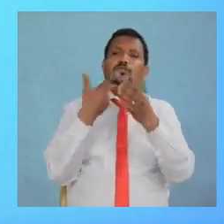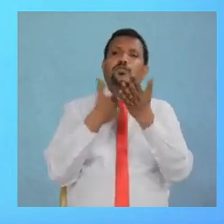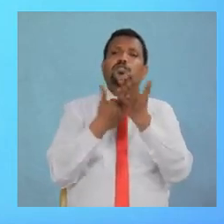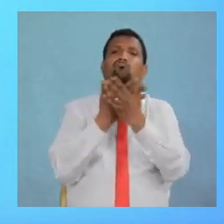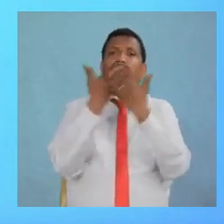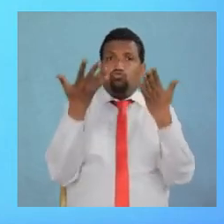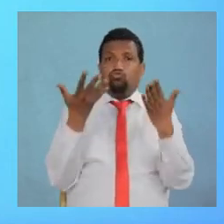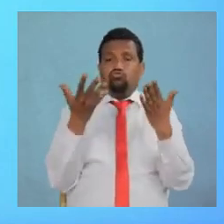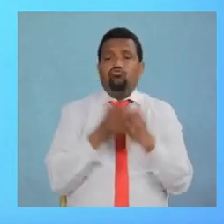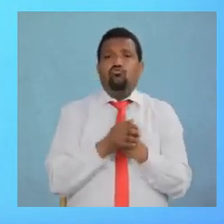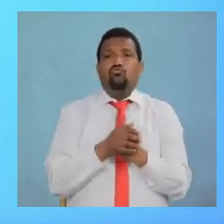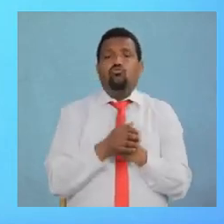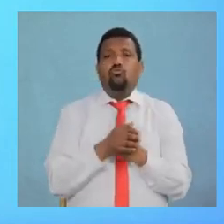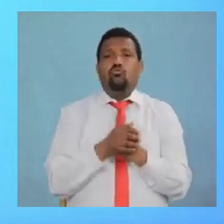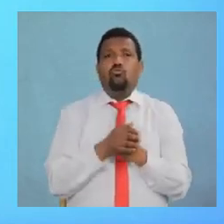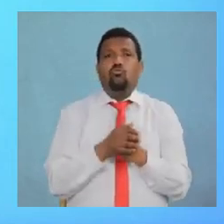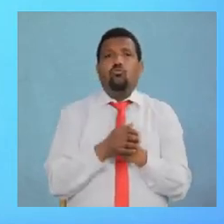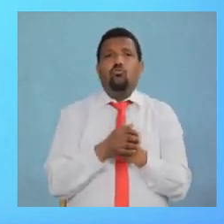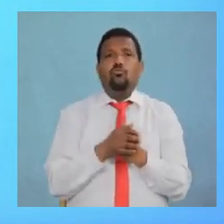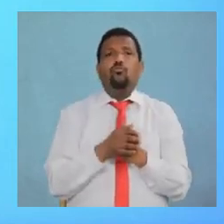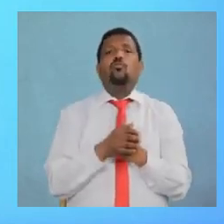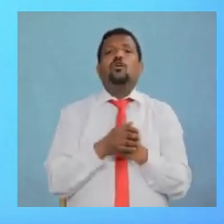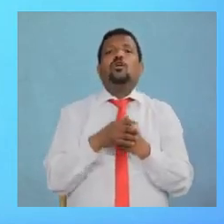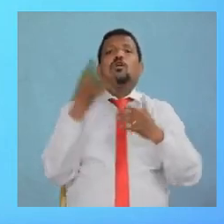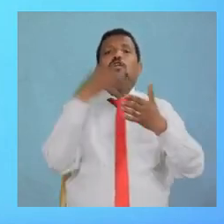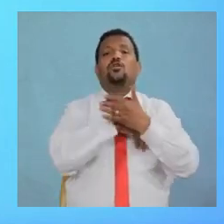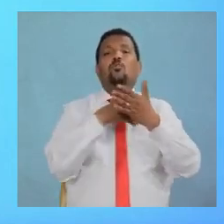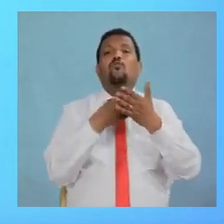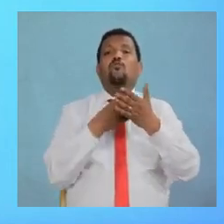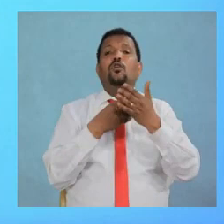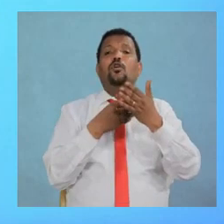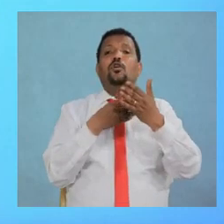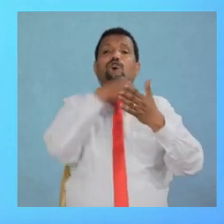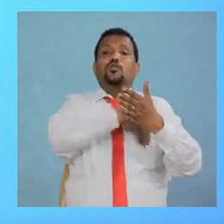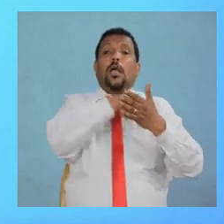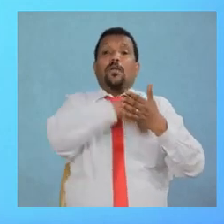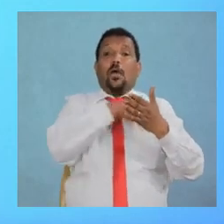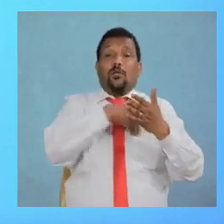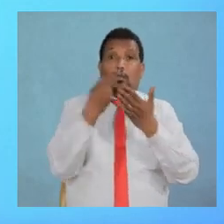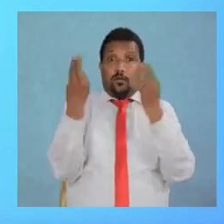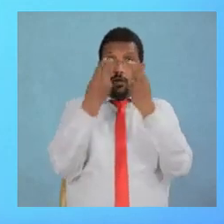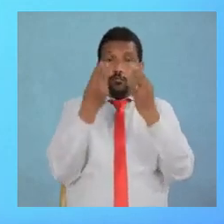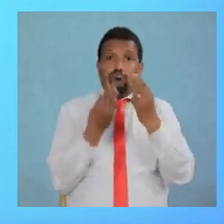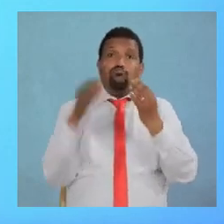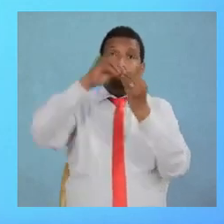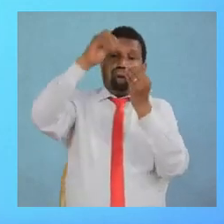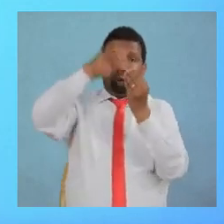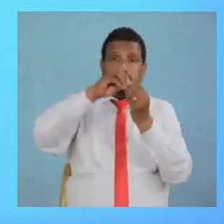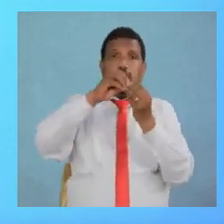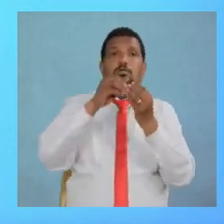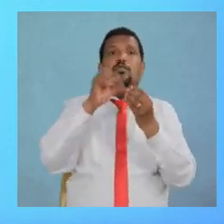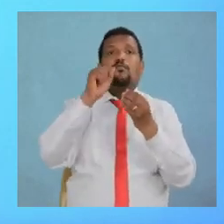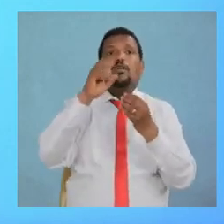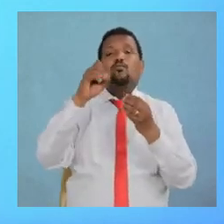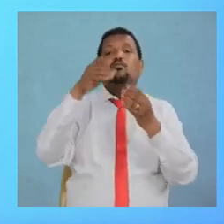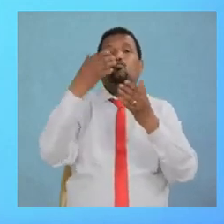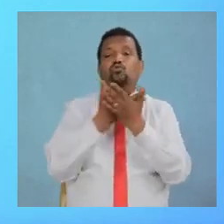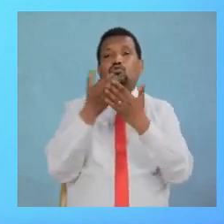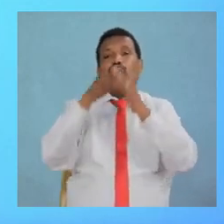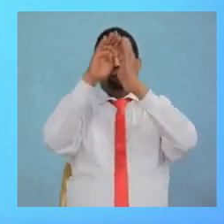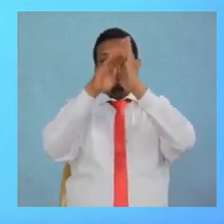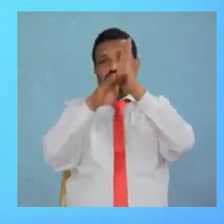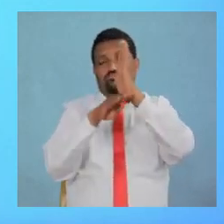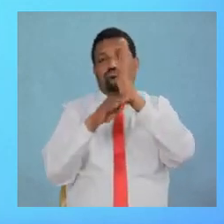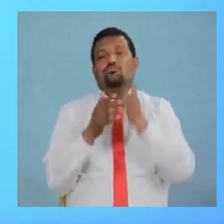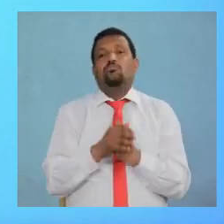those goods as income of a consumer increases, then the demand for the inferior goods will decline, and with a